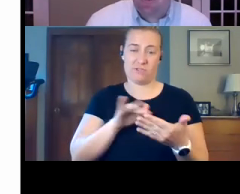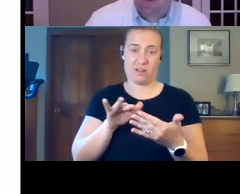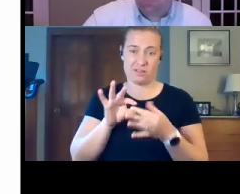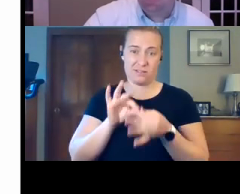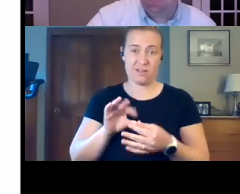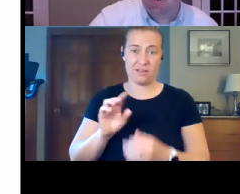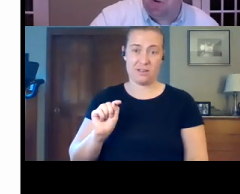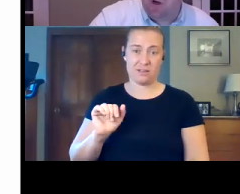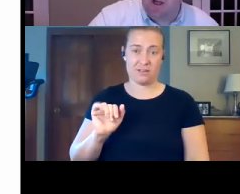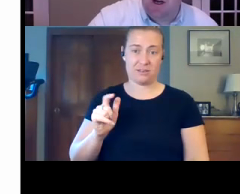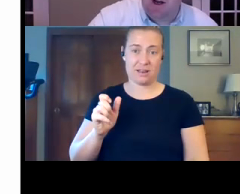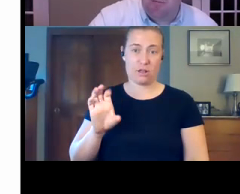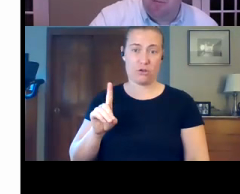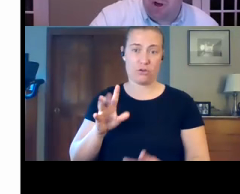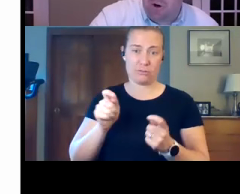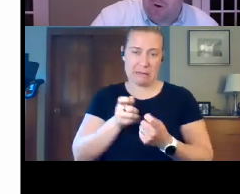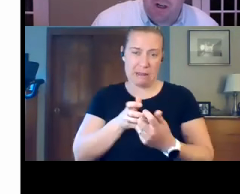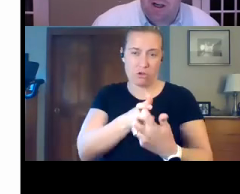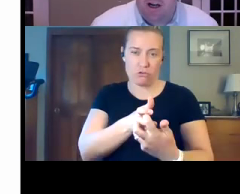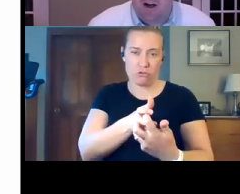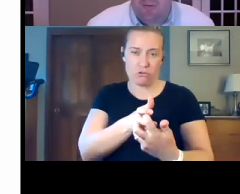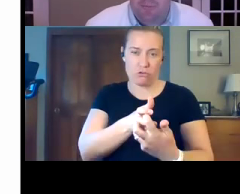implementation strategies to